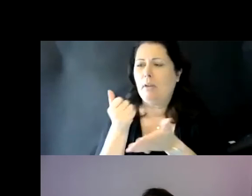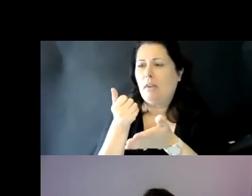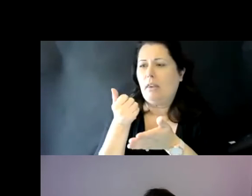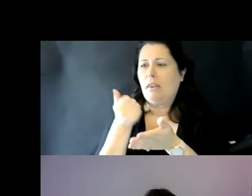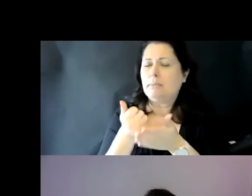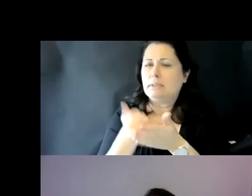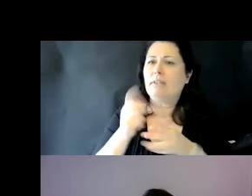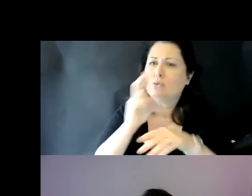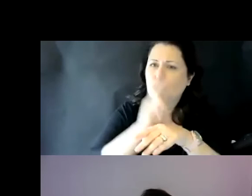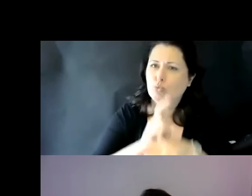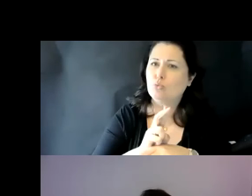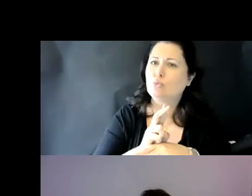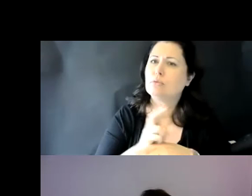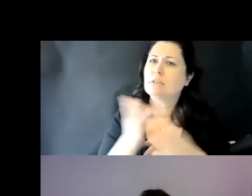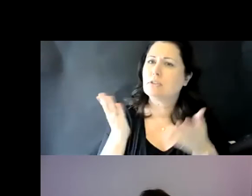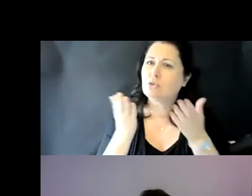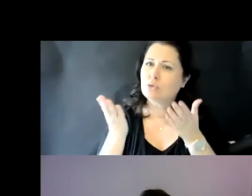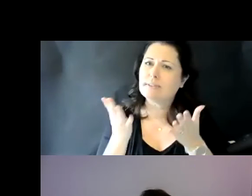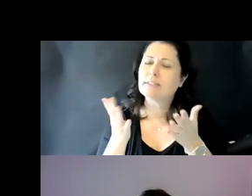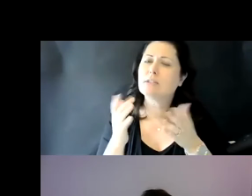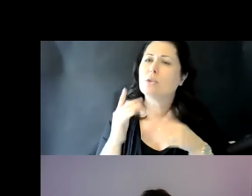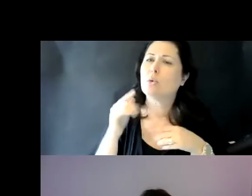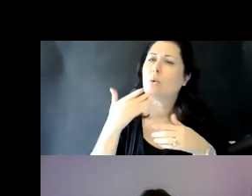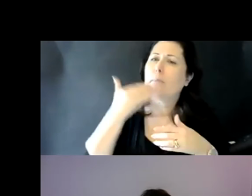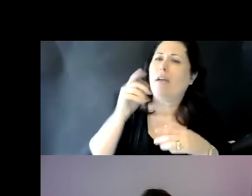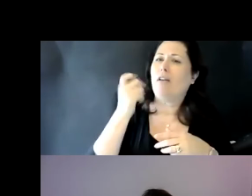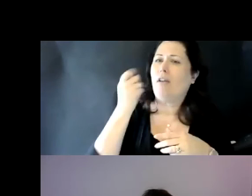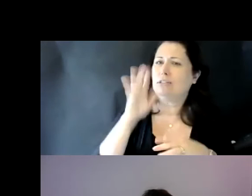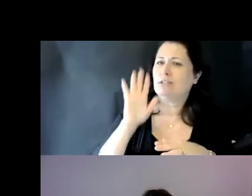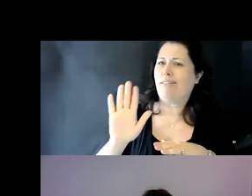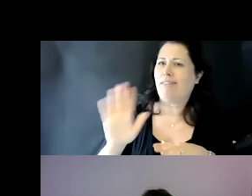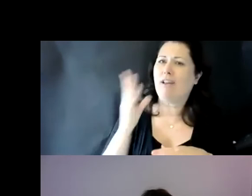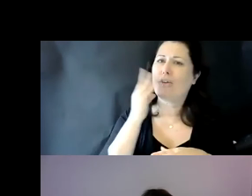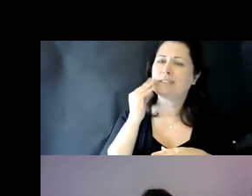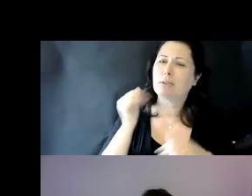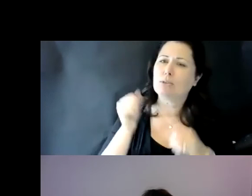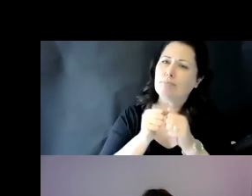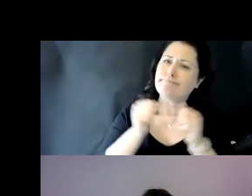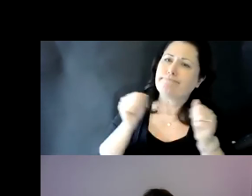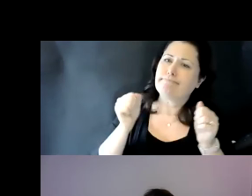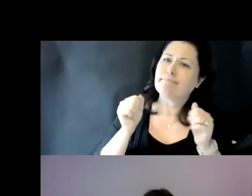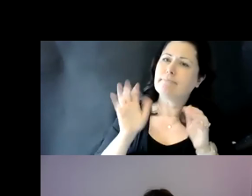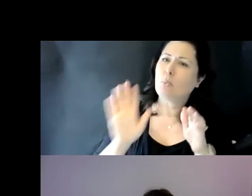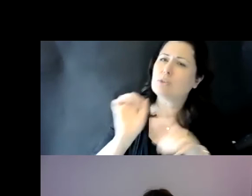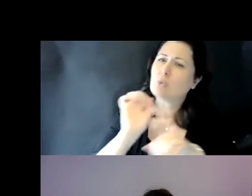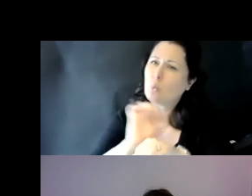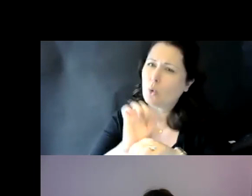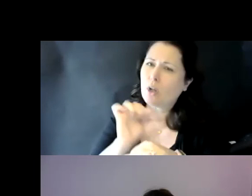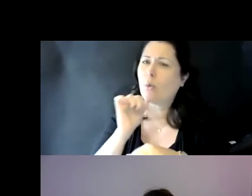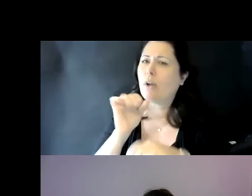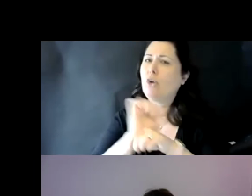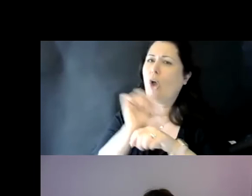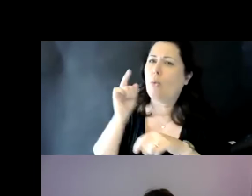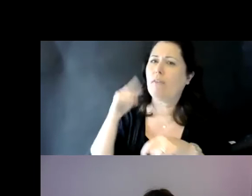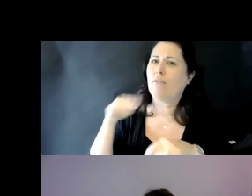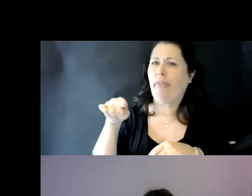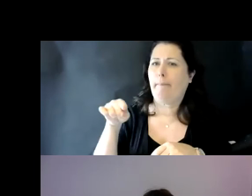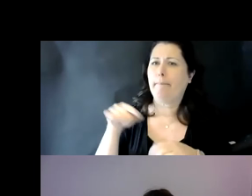services, just to better understand their experiences and get them to open up and tell you what is working and what isn't working for them at the